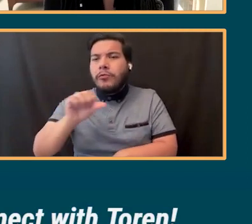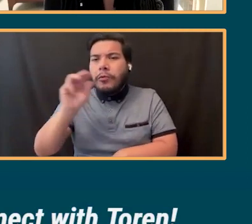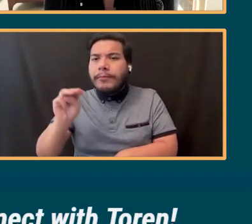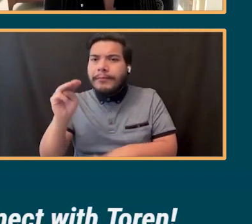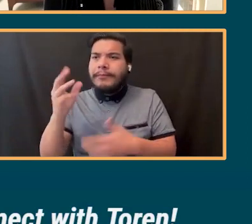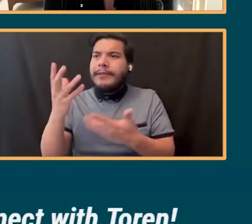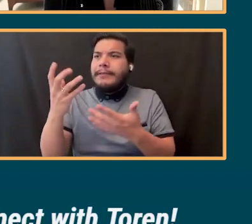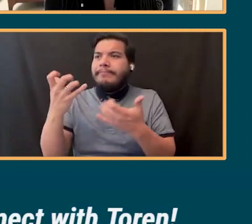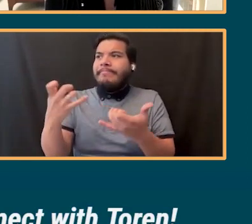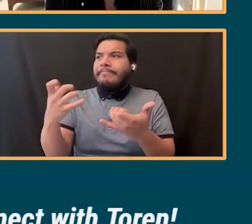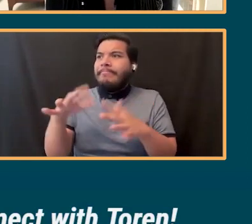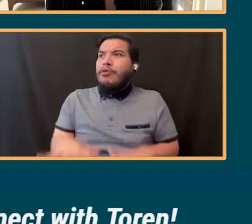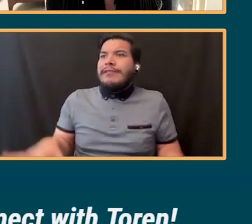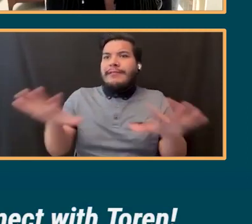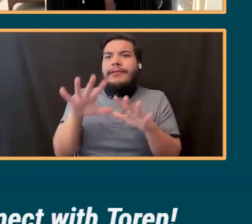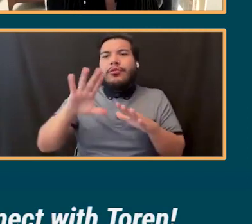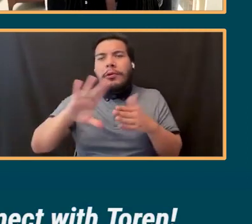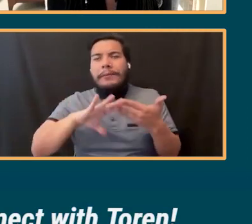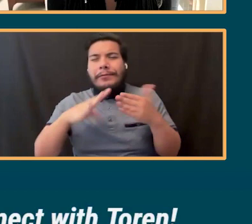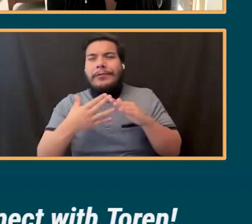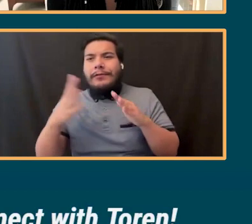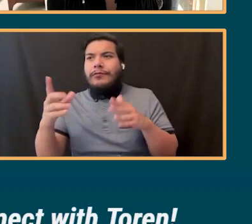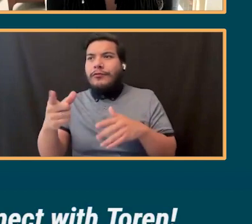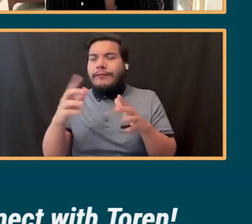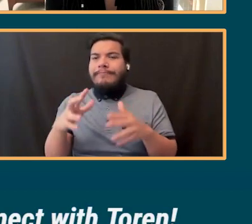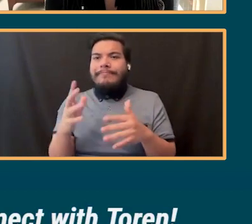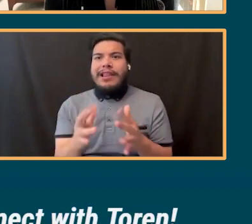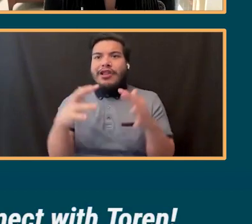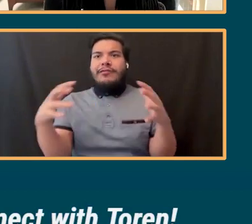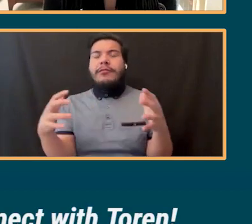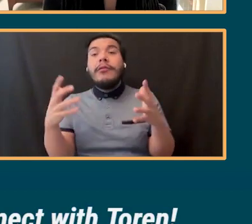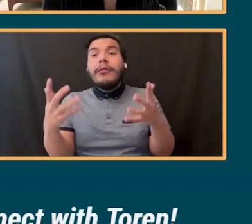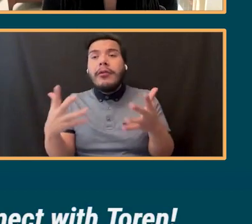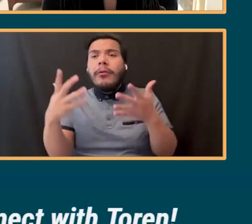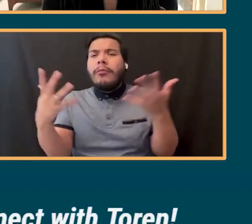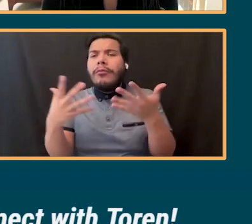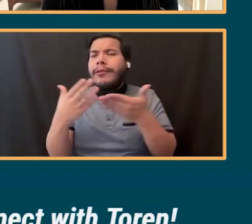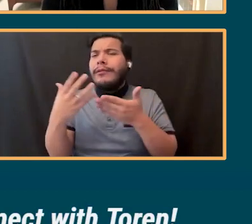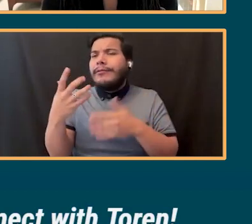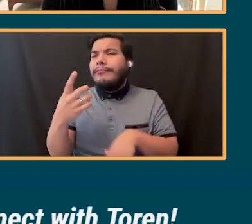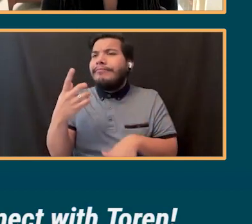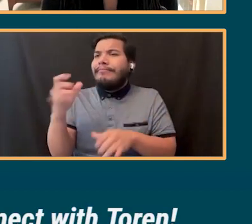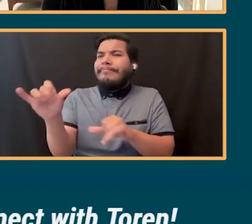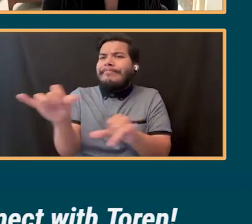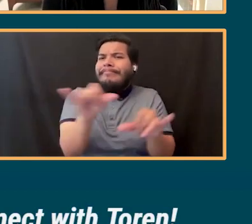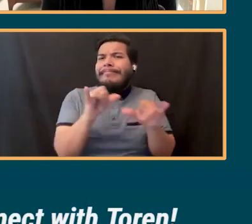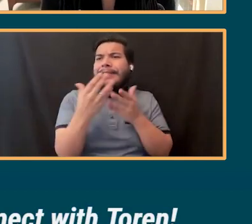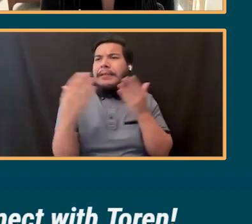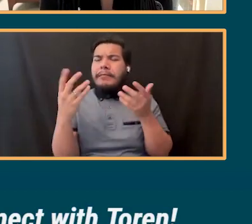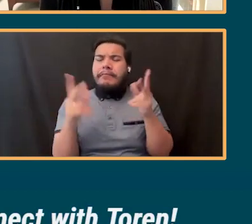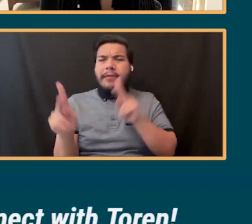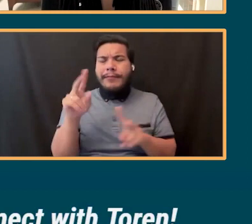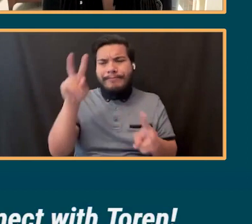presence, in the community that you have built there? What is one of the things that people misunderstand